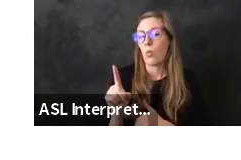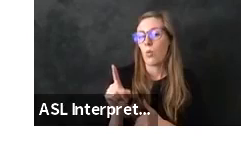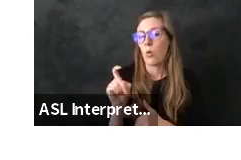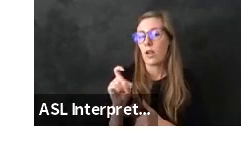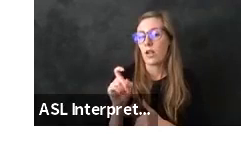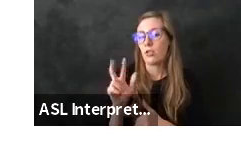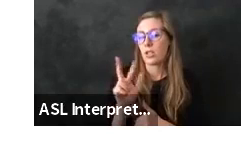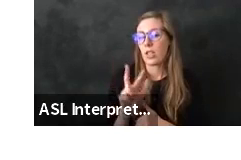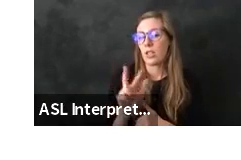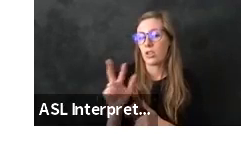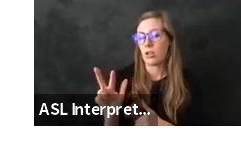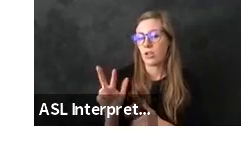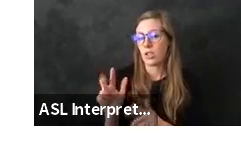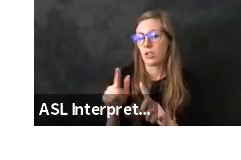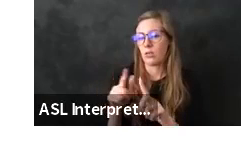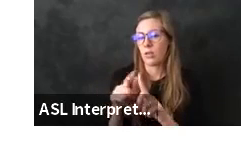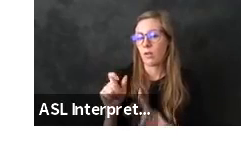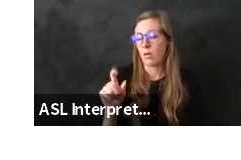see that